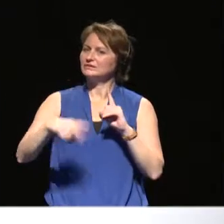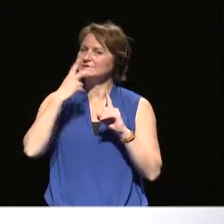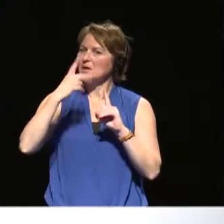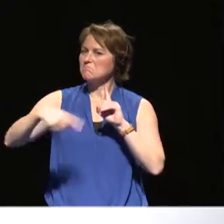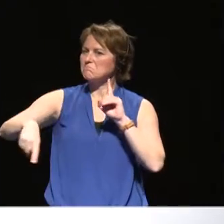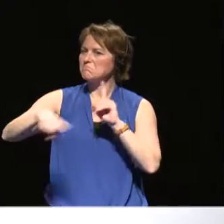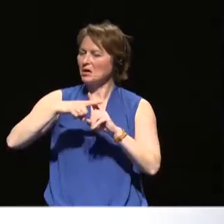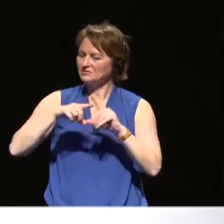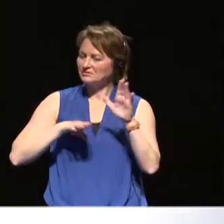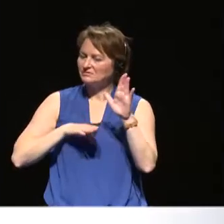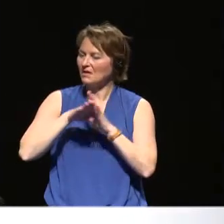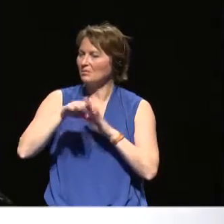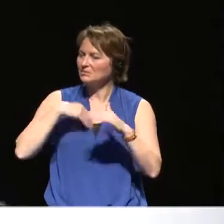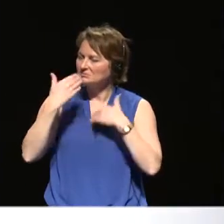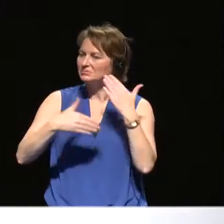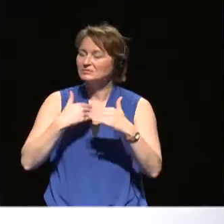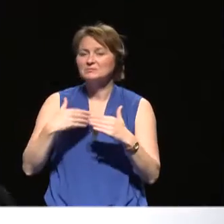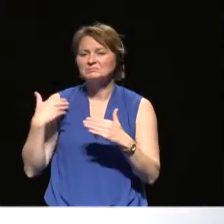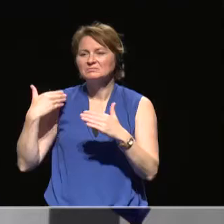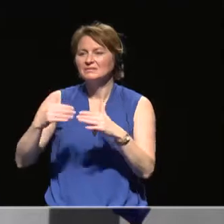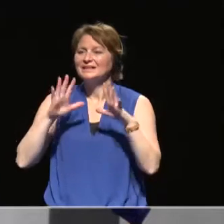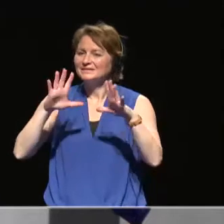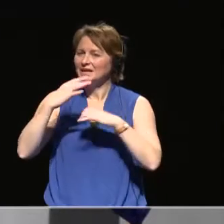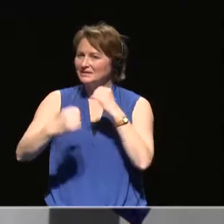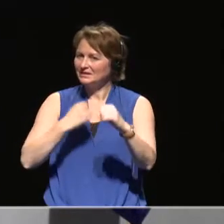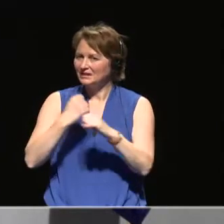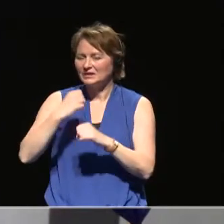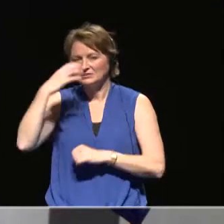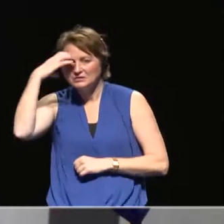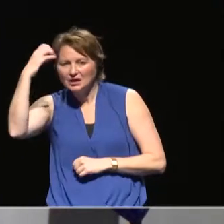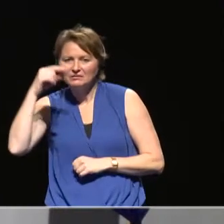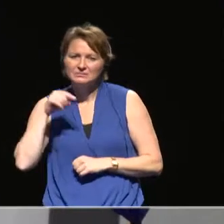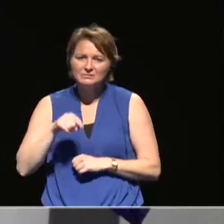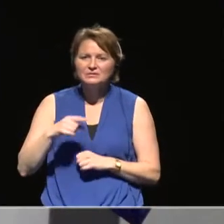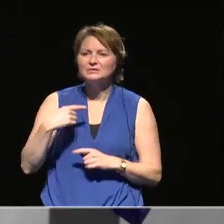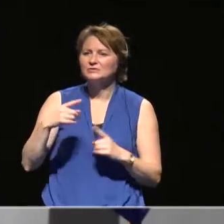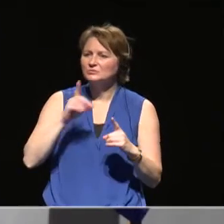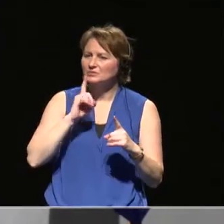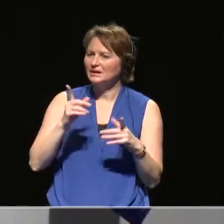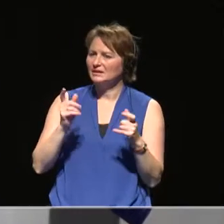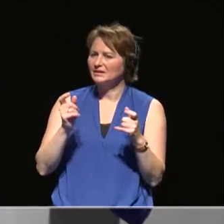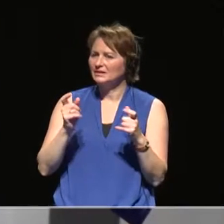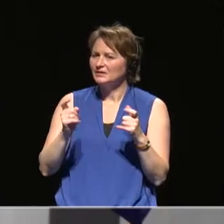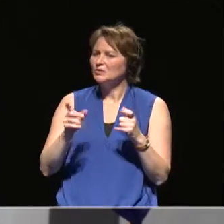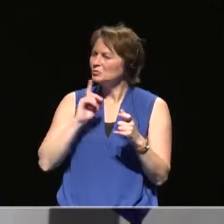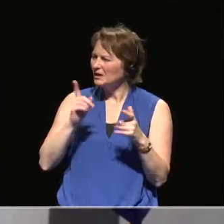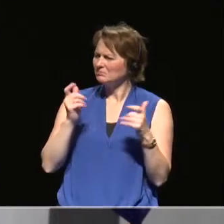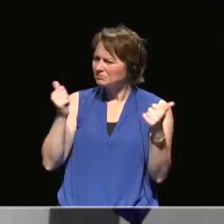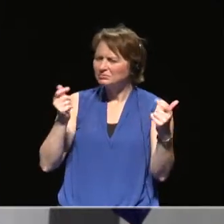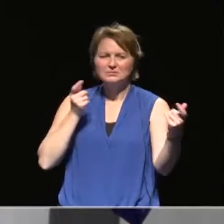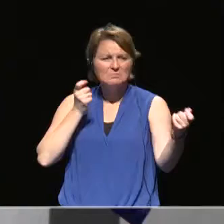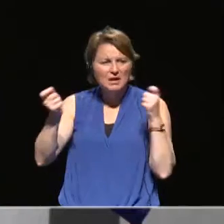10 years of government with this political development and managed shared management